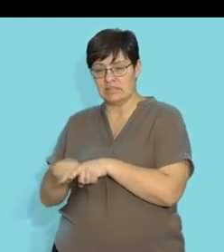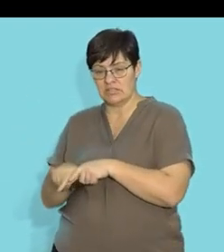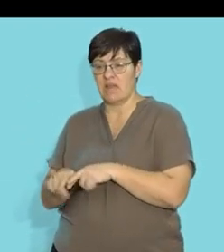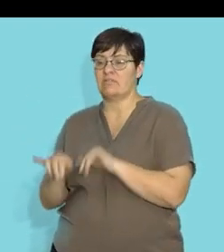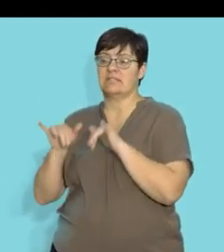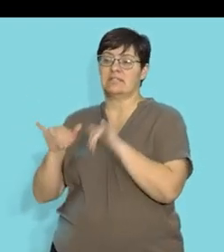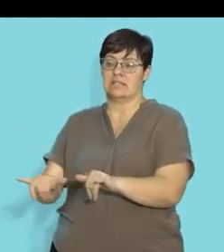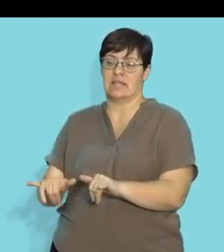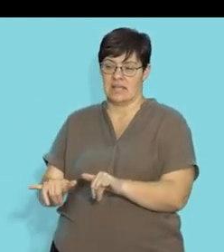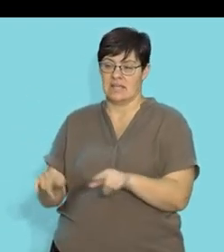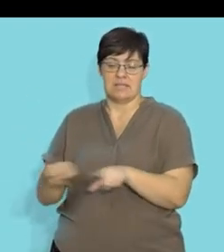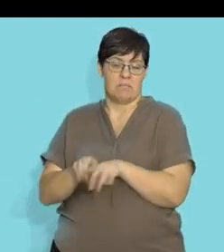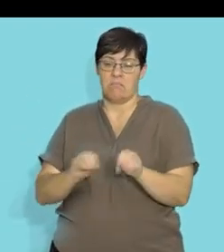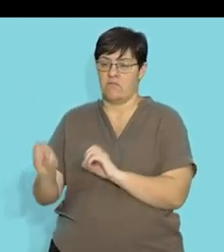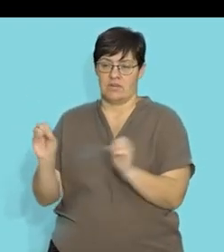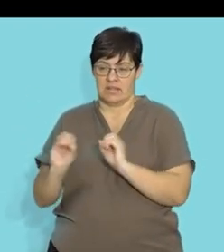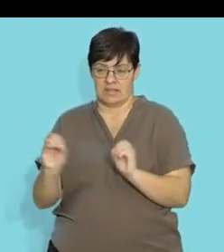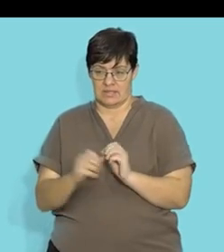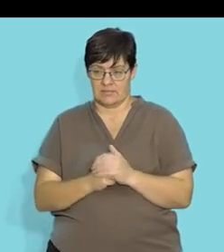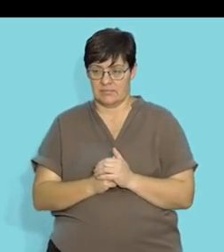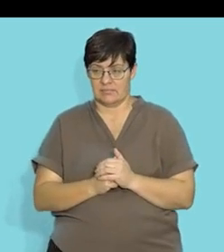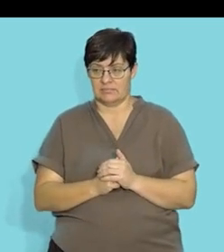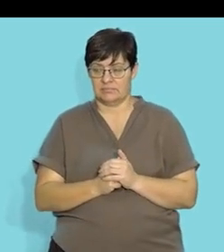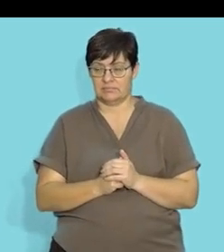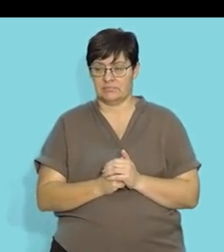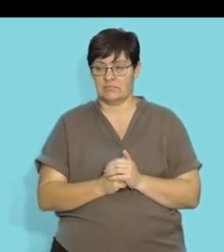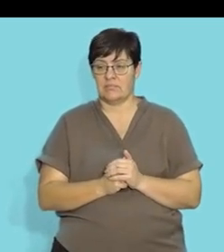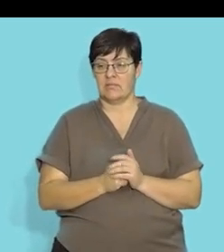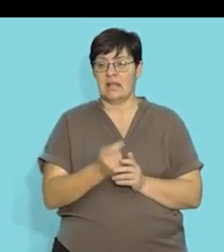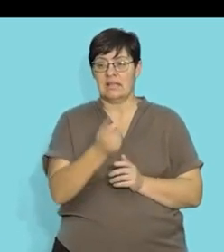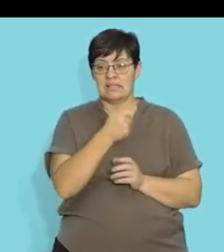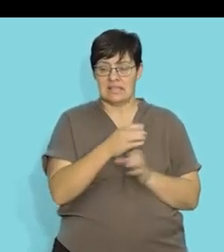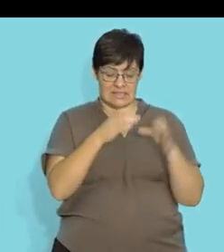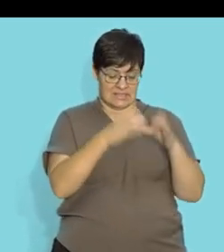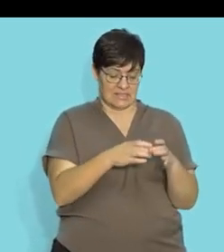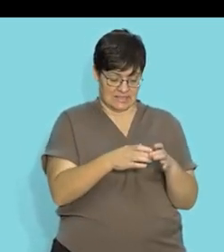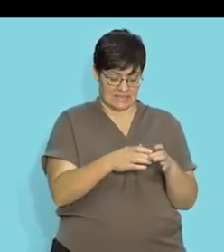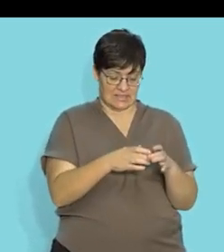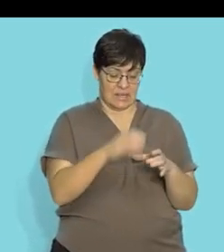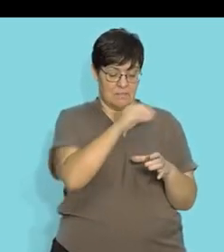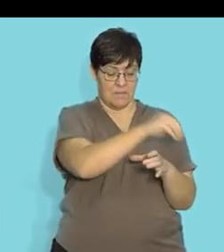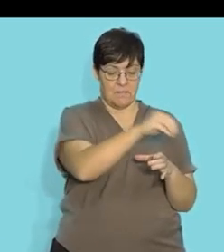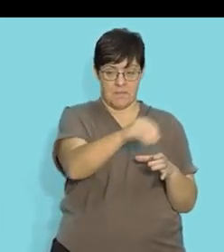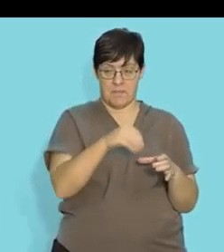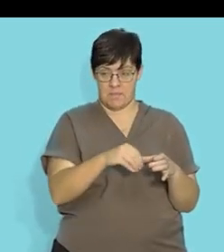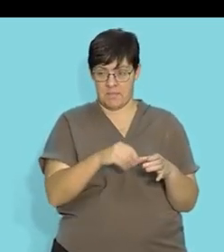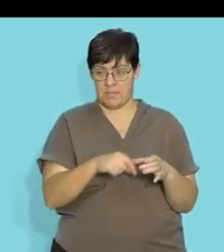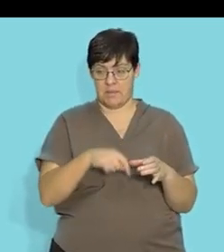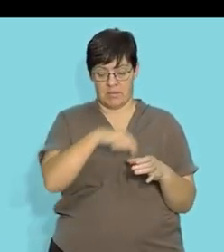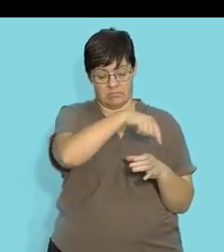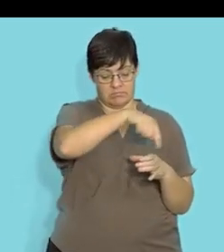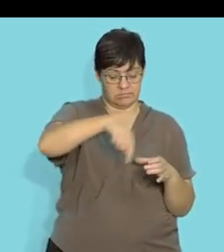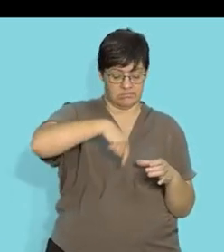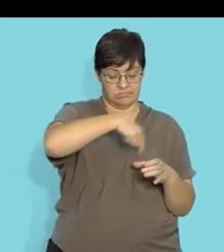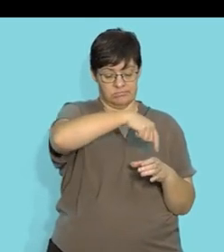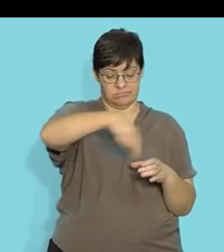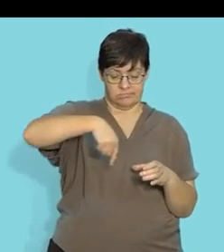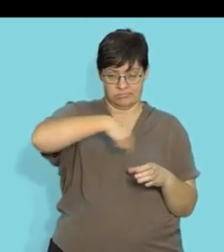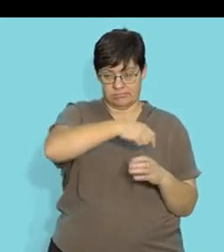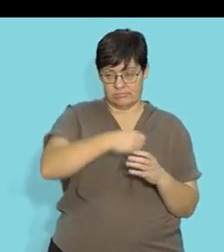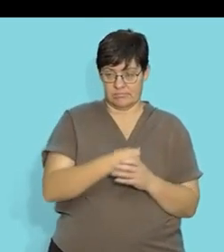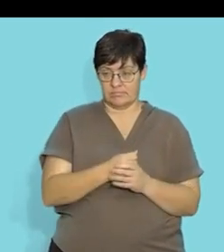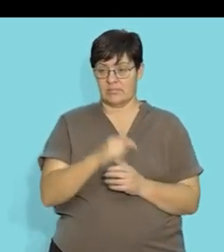experiment we've got a stationary clinostat. These seeds are placed in specific directions, and you would